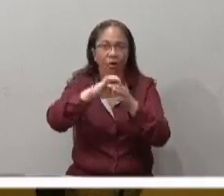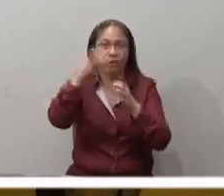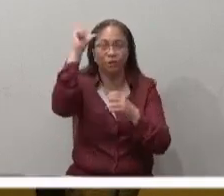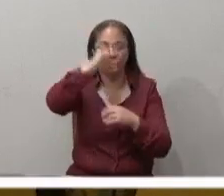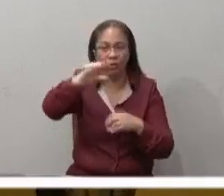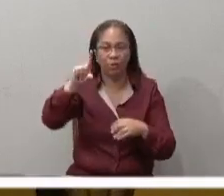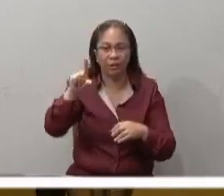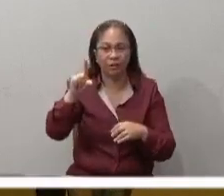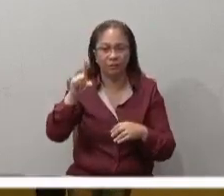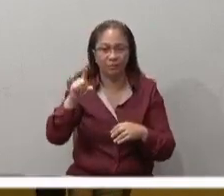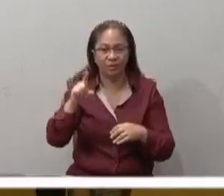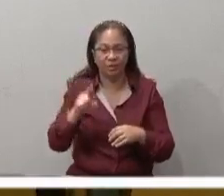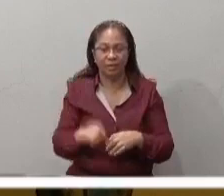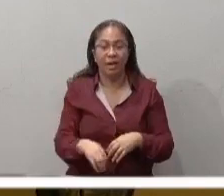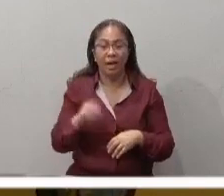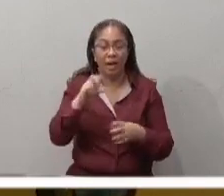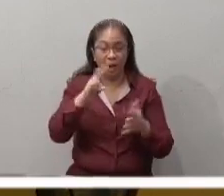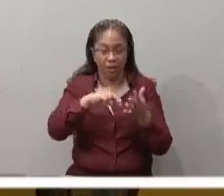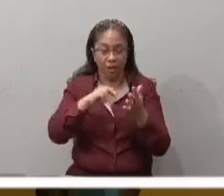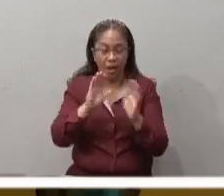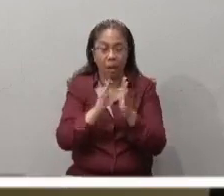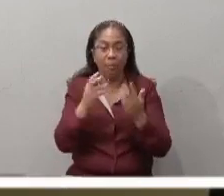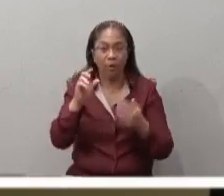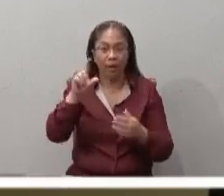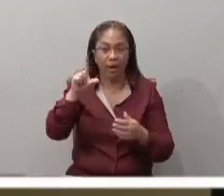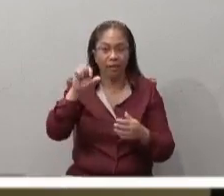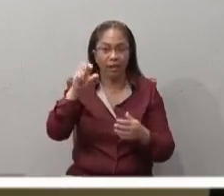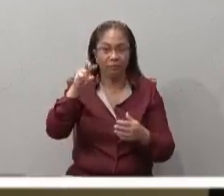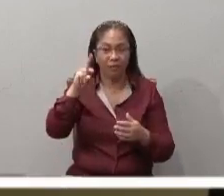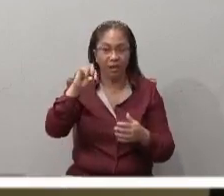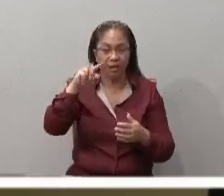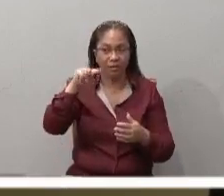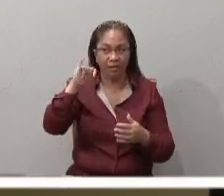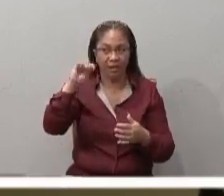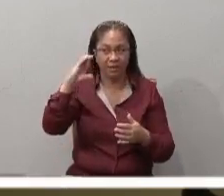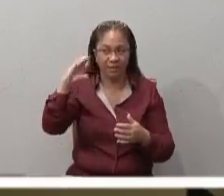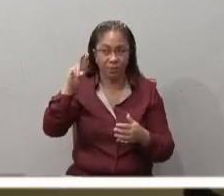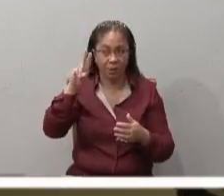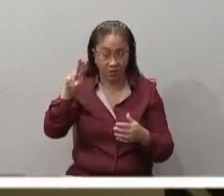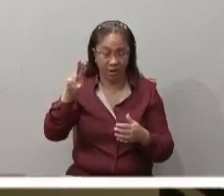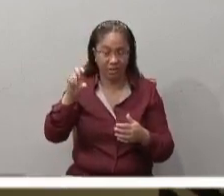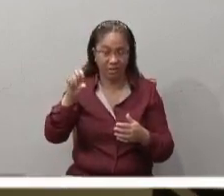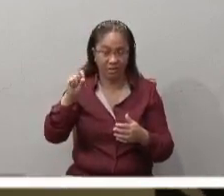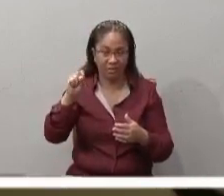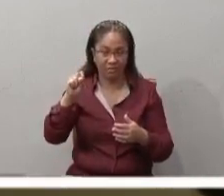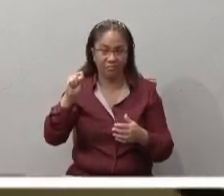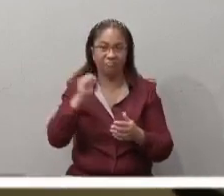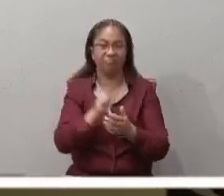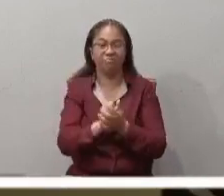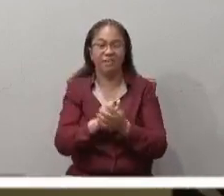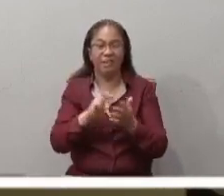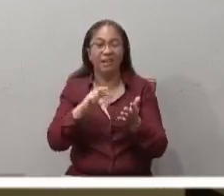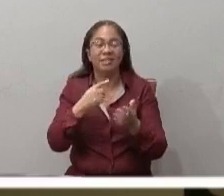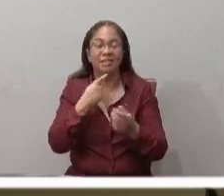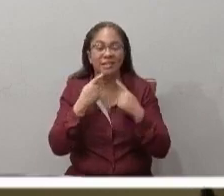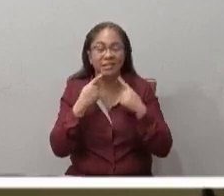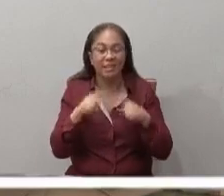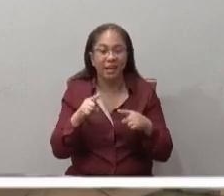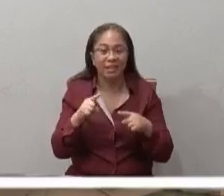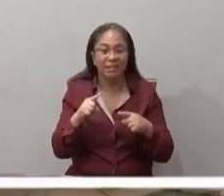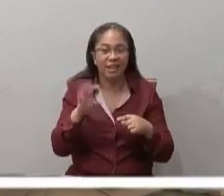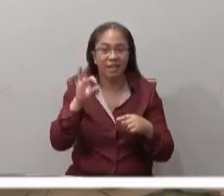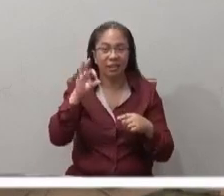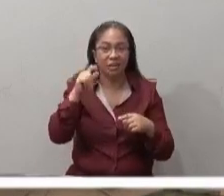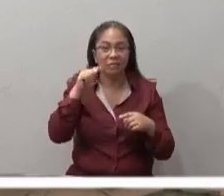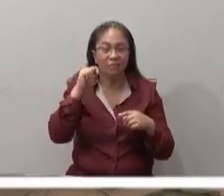3:16, eh? Go and check Leviticus. So all of you all who fight in fat, the fat belongs to the Lord. The more you have is the more of you that